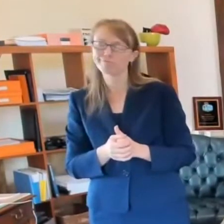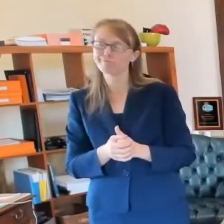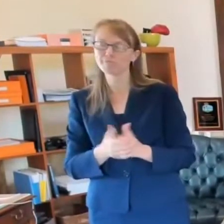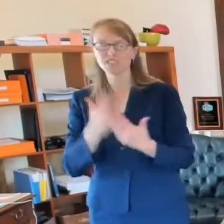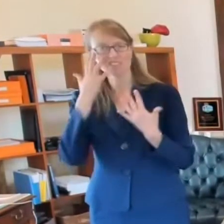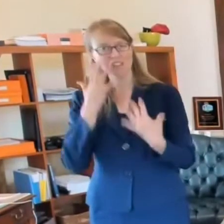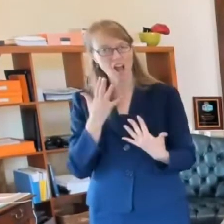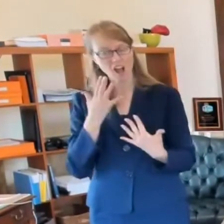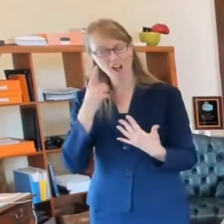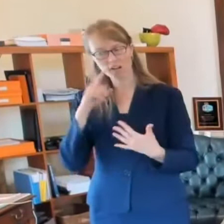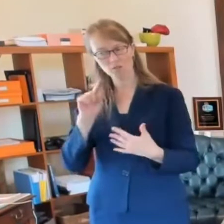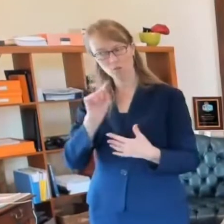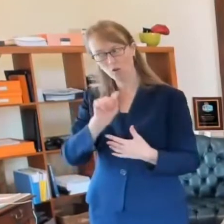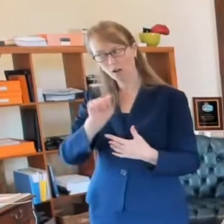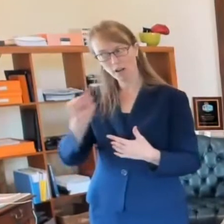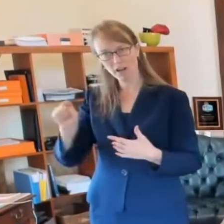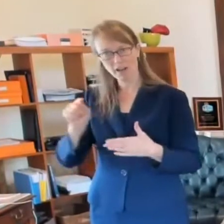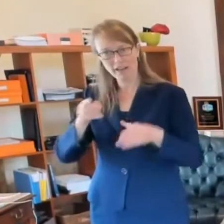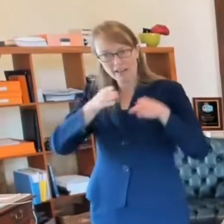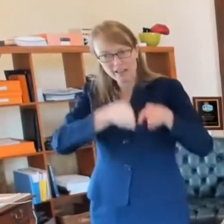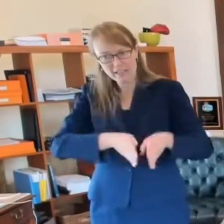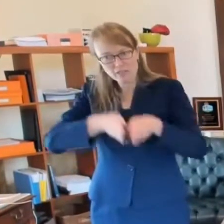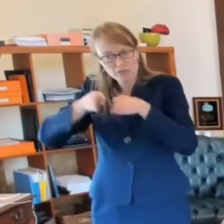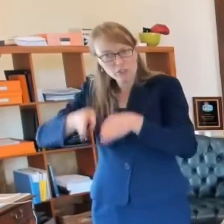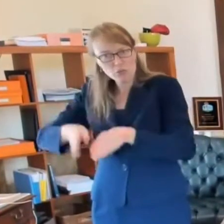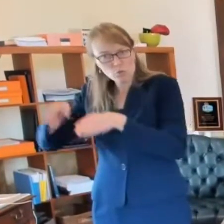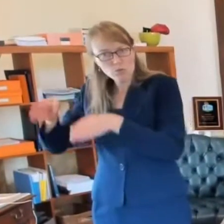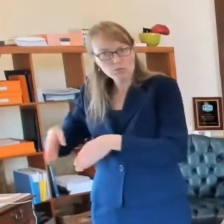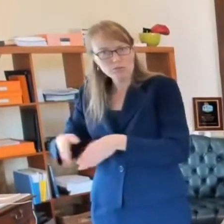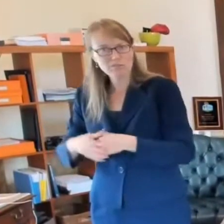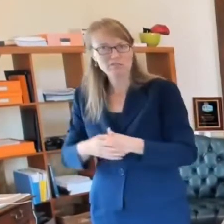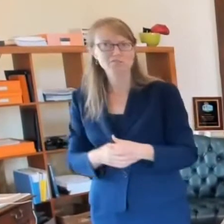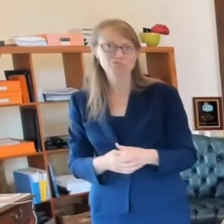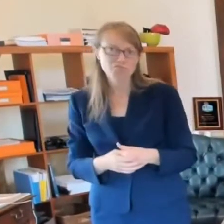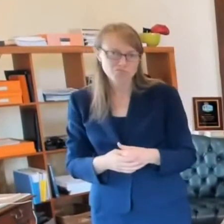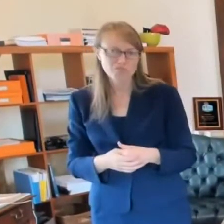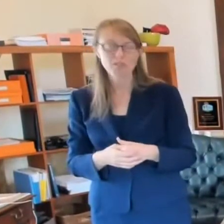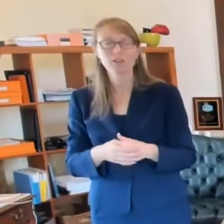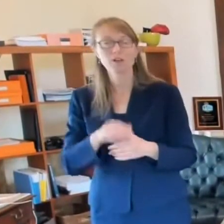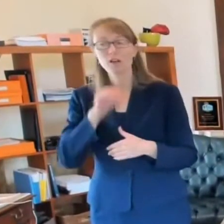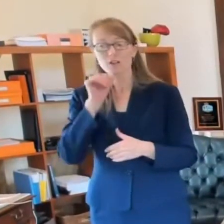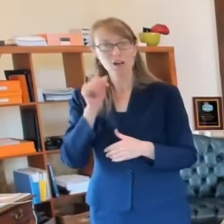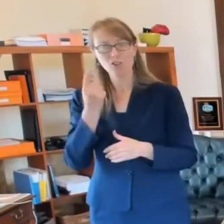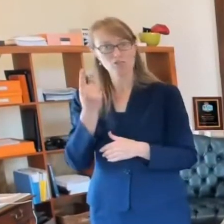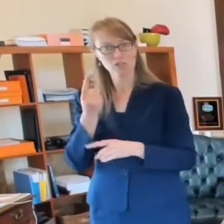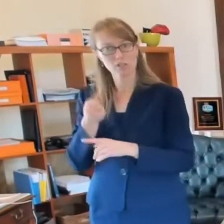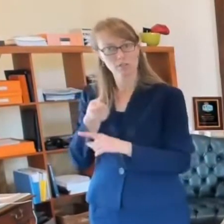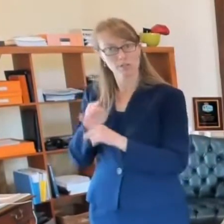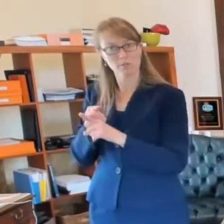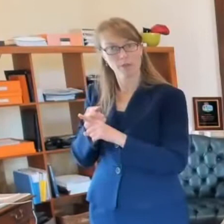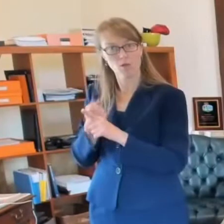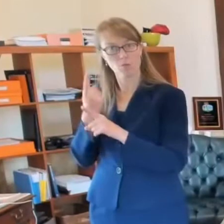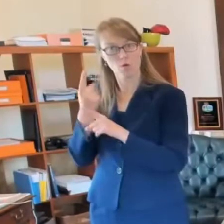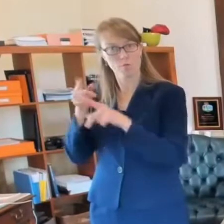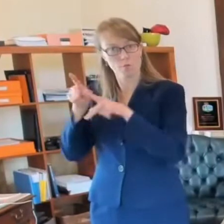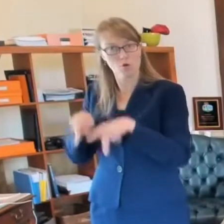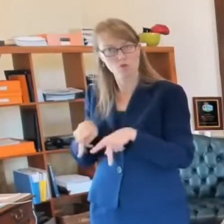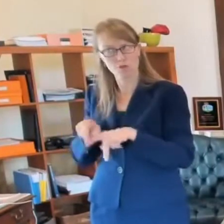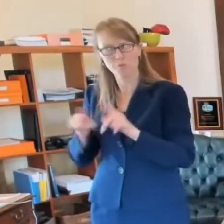the individuals, for the families, for the friends of those individuals, because it doesn't just affect one person, it affects a whole group.